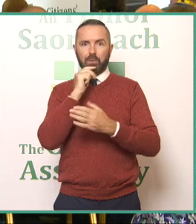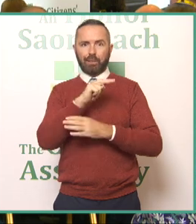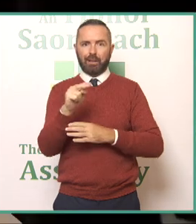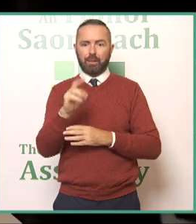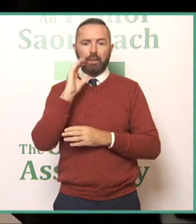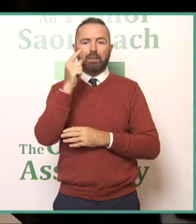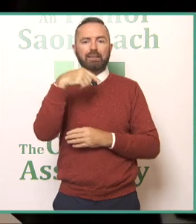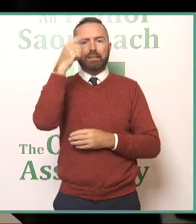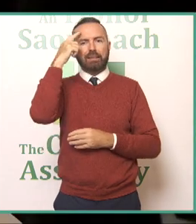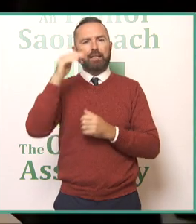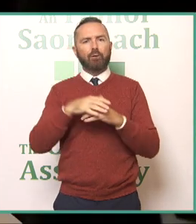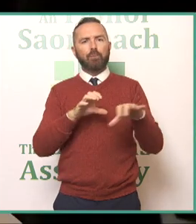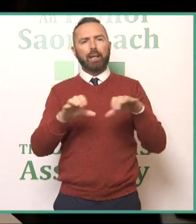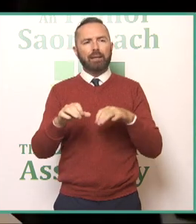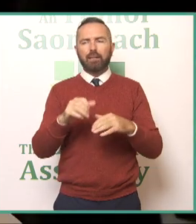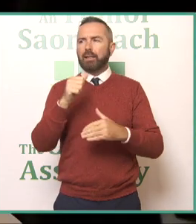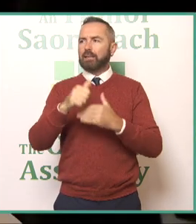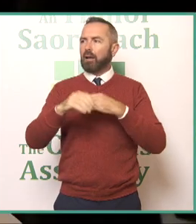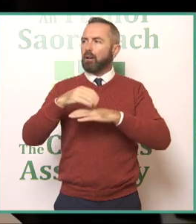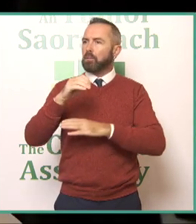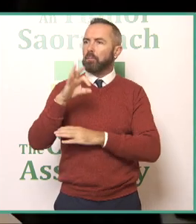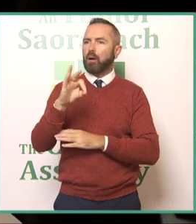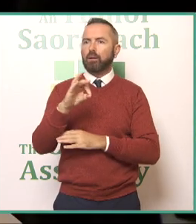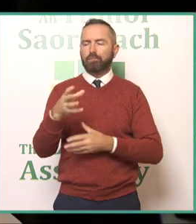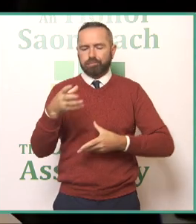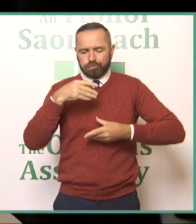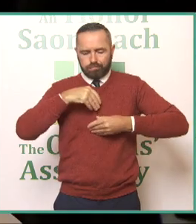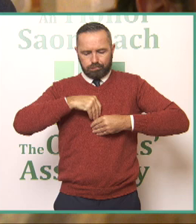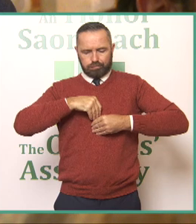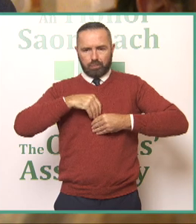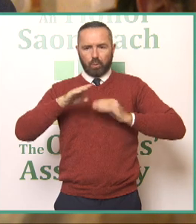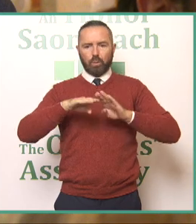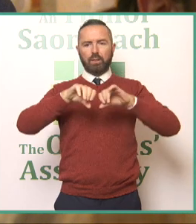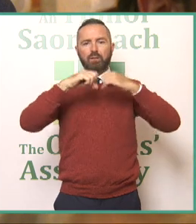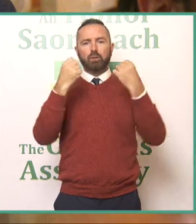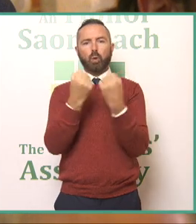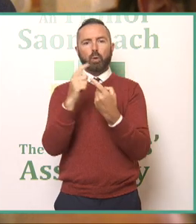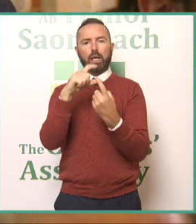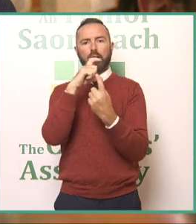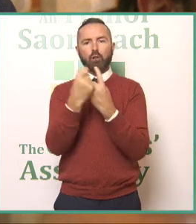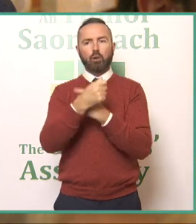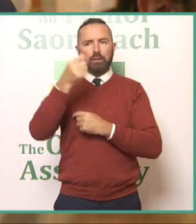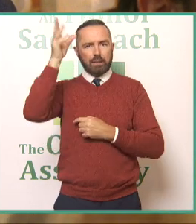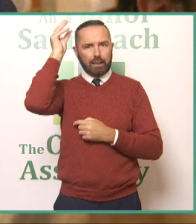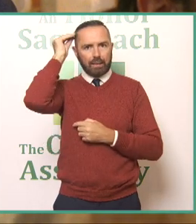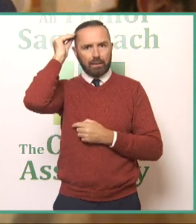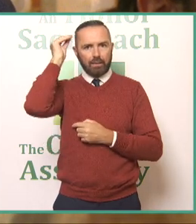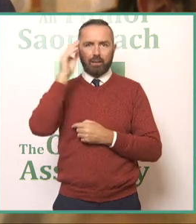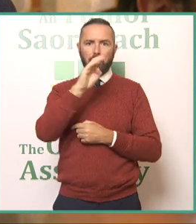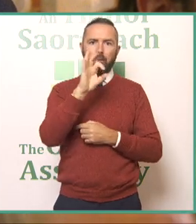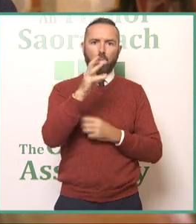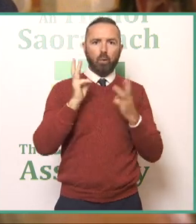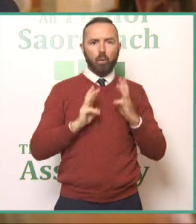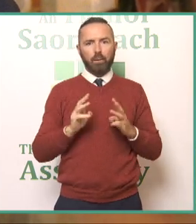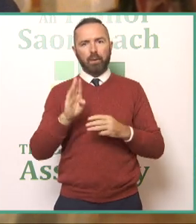place, it's that day on the bog, it's really embedded in our social and our cultural psyche. The bog woman and the